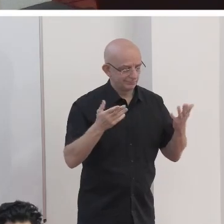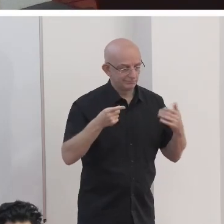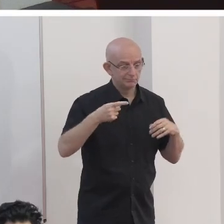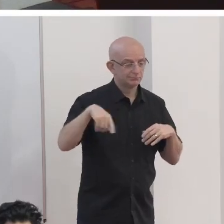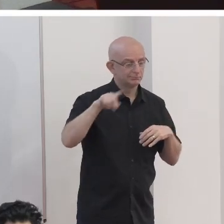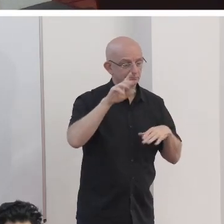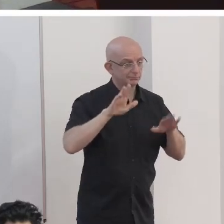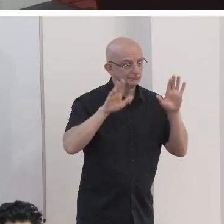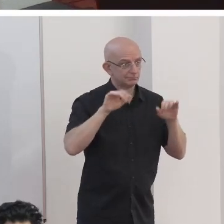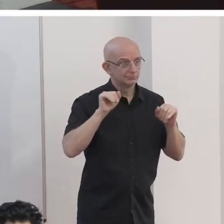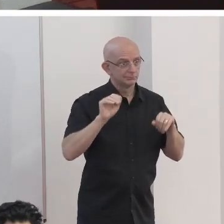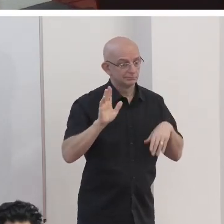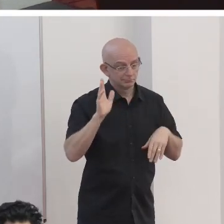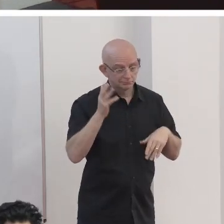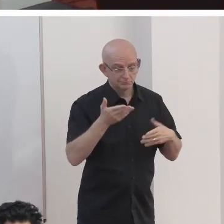Could you please?